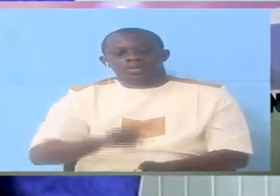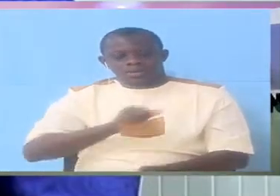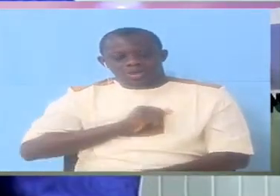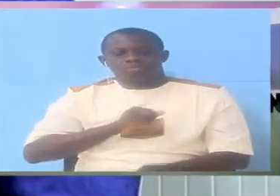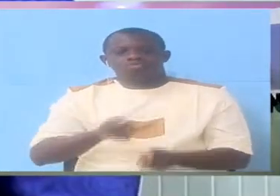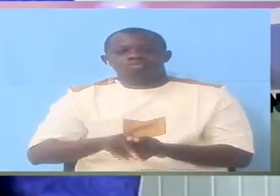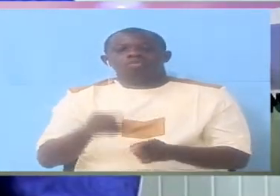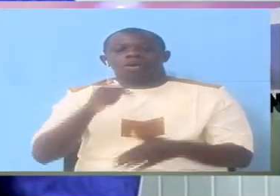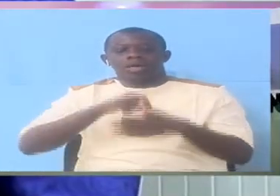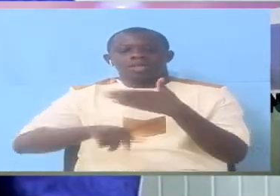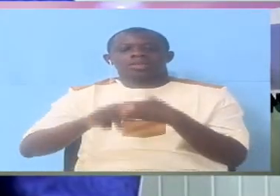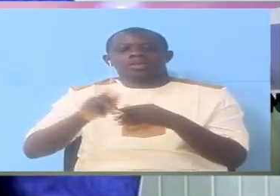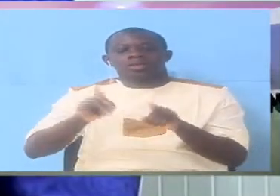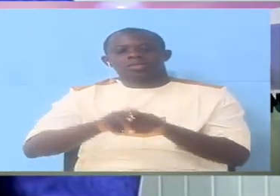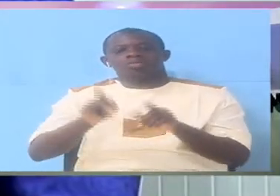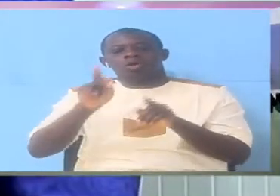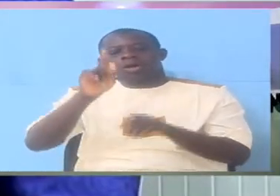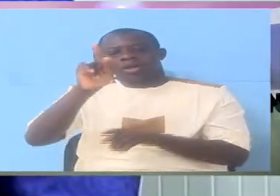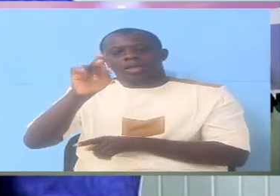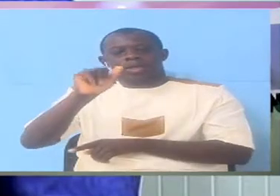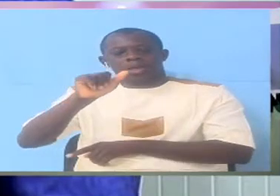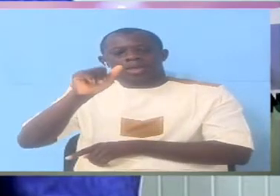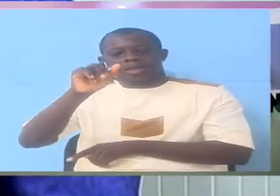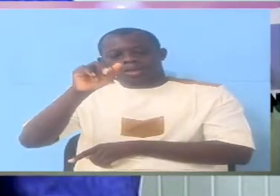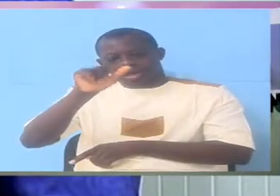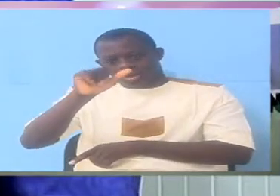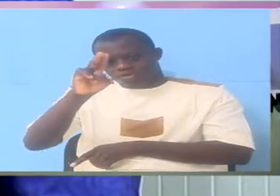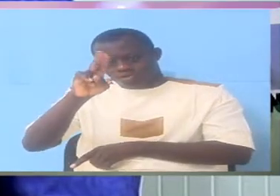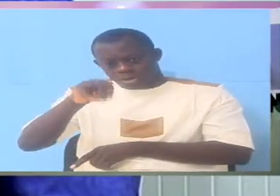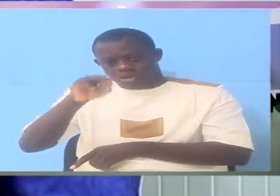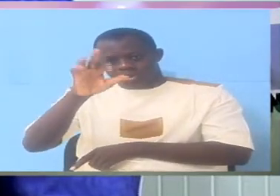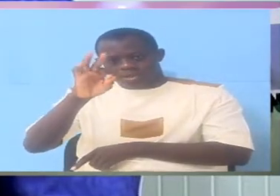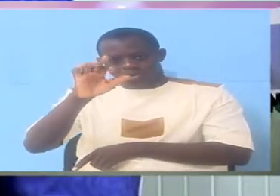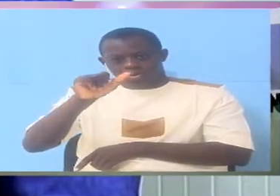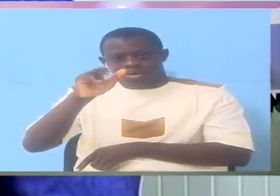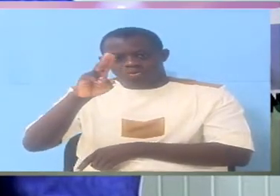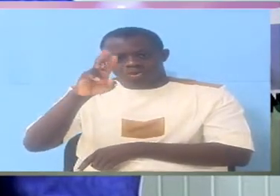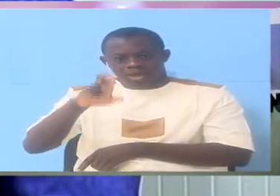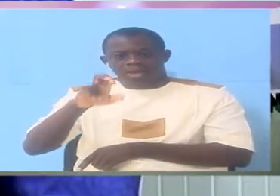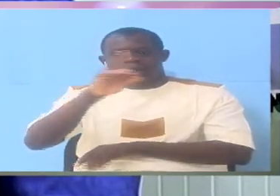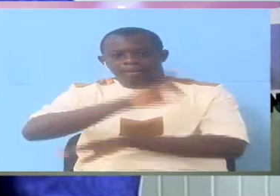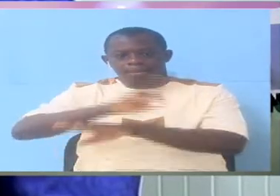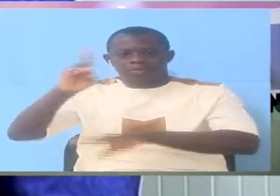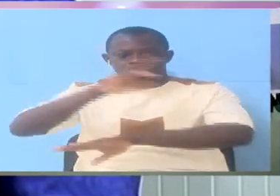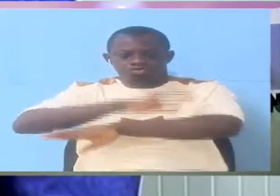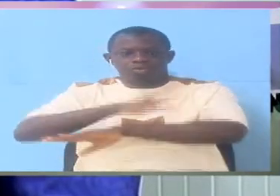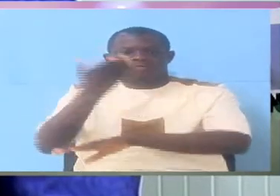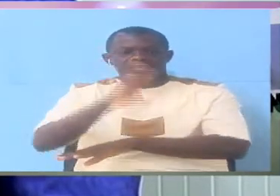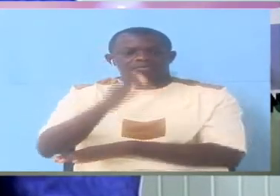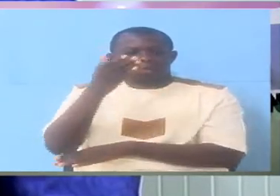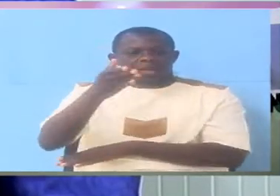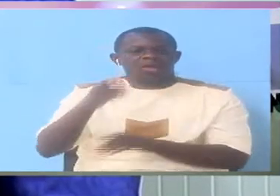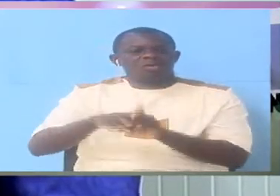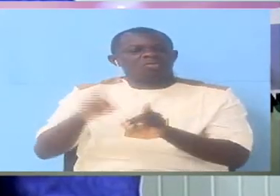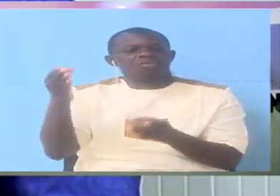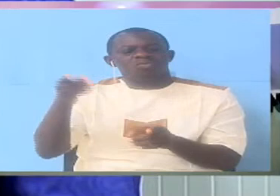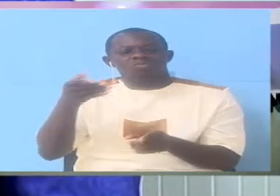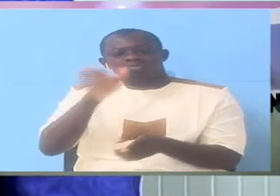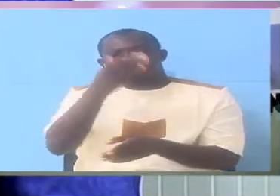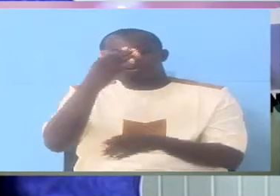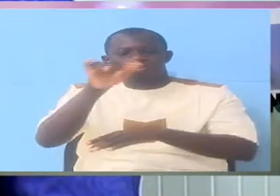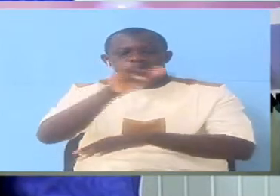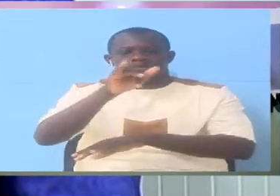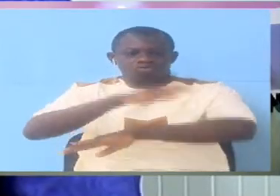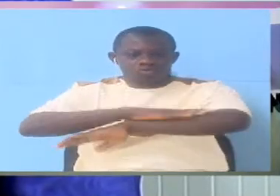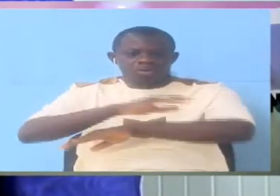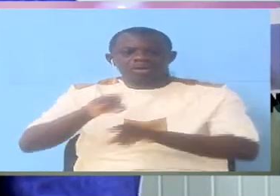School. Kuntaur Primary School. And from there, where did you go? Ribora ida mintola kotake. Tata